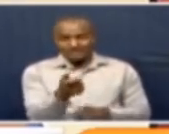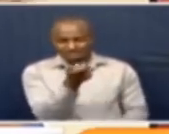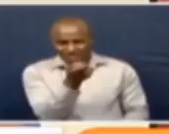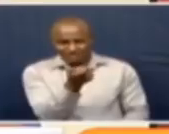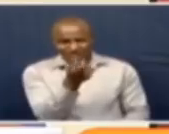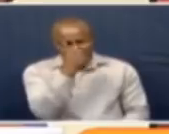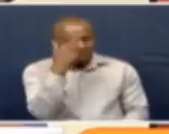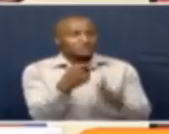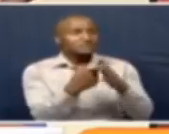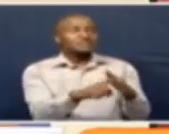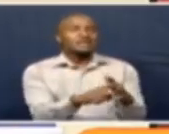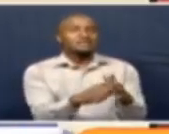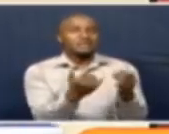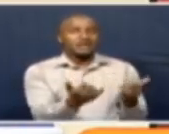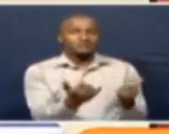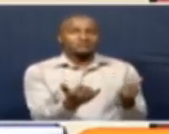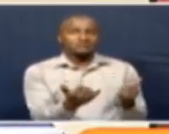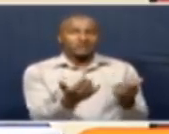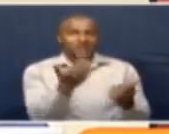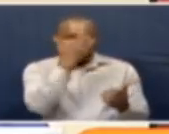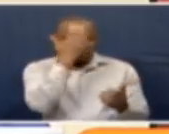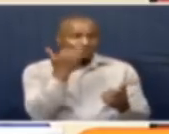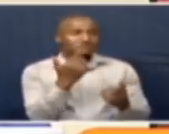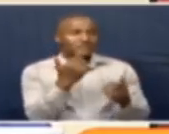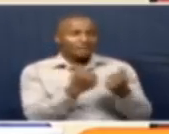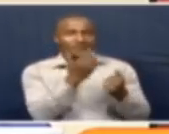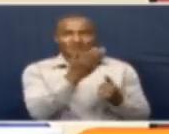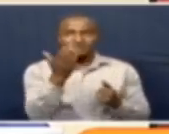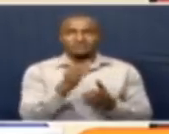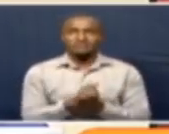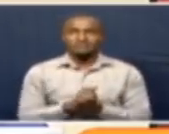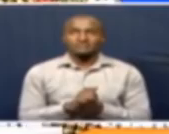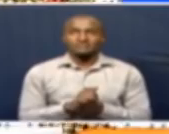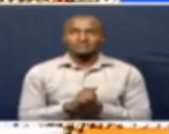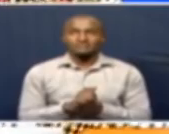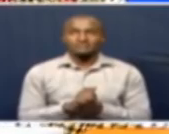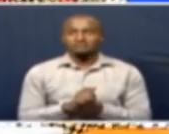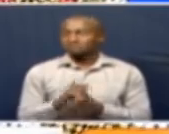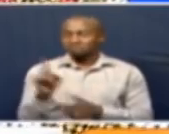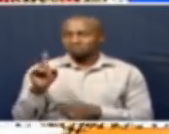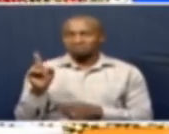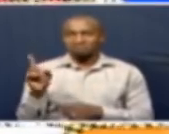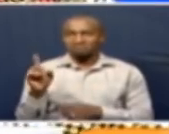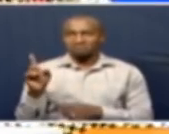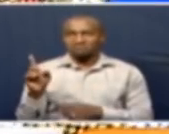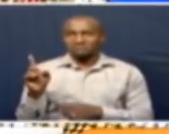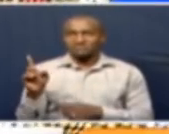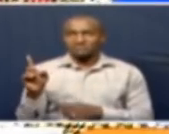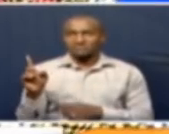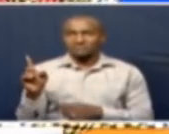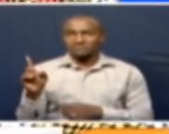just starting off in the industry, and that's just because that's the way things are. I totally refute that, because when a brand is coming,